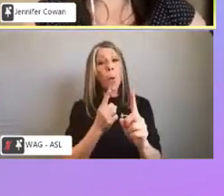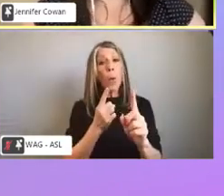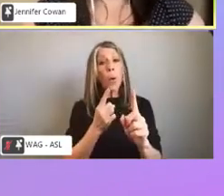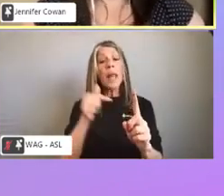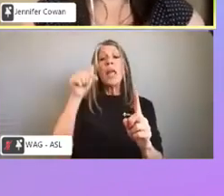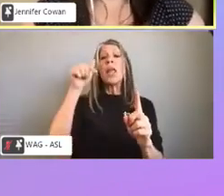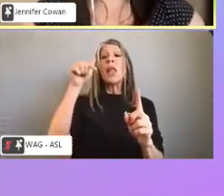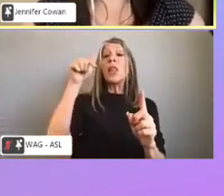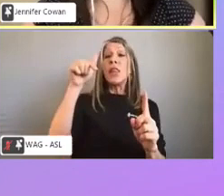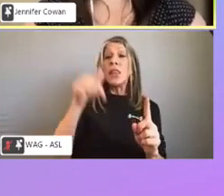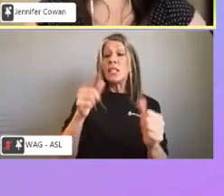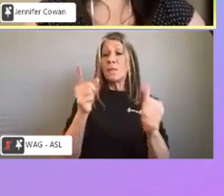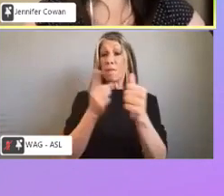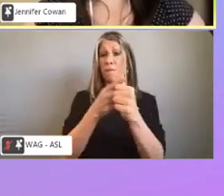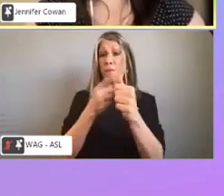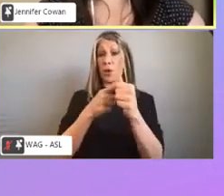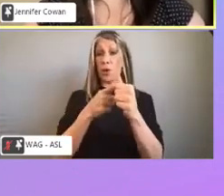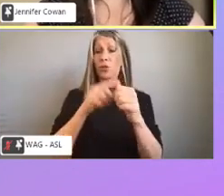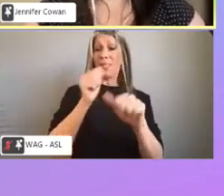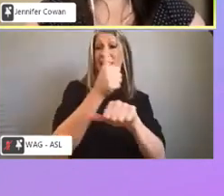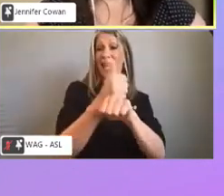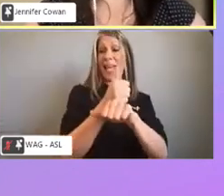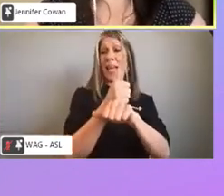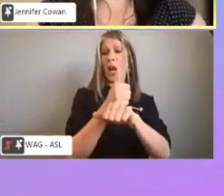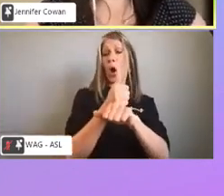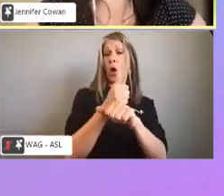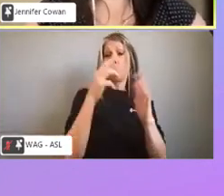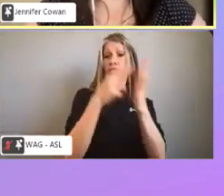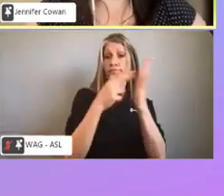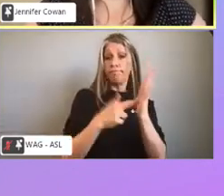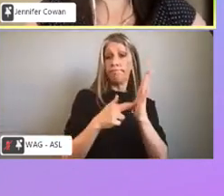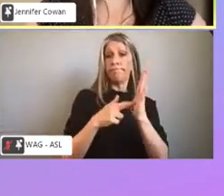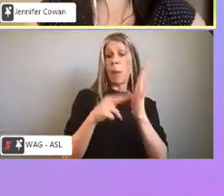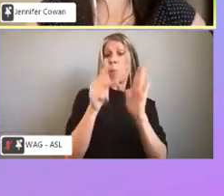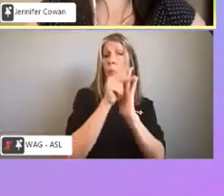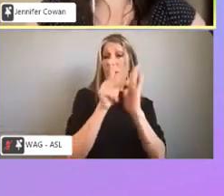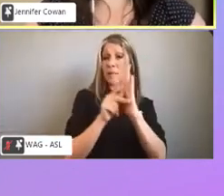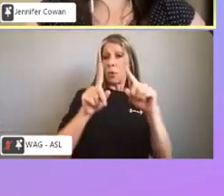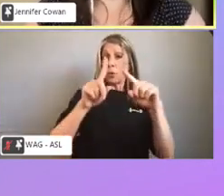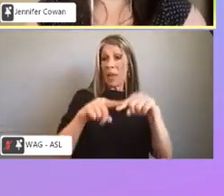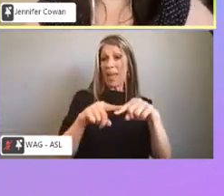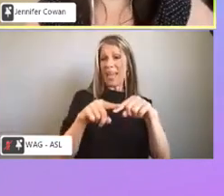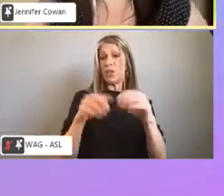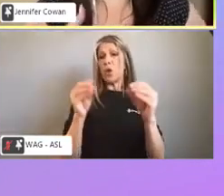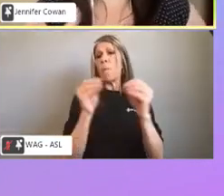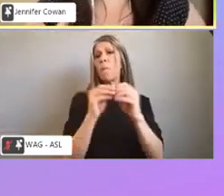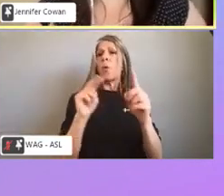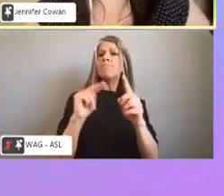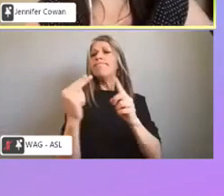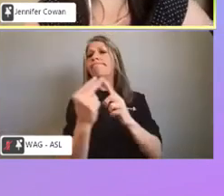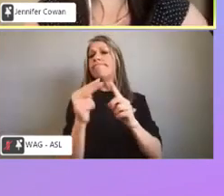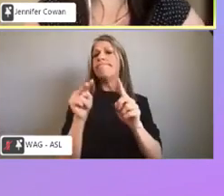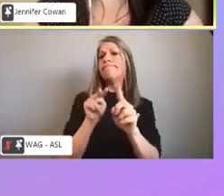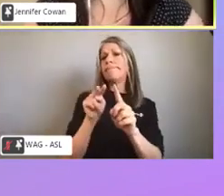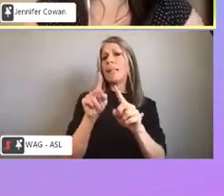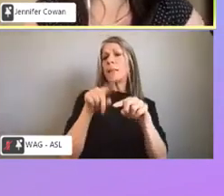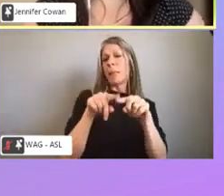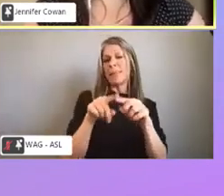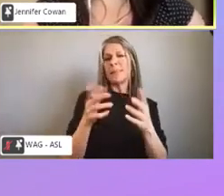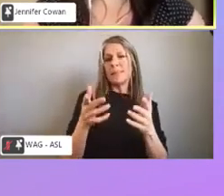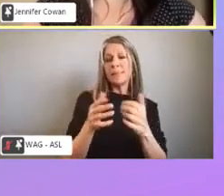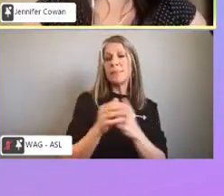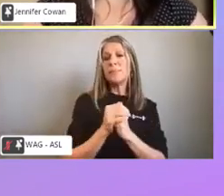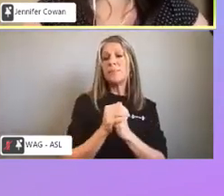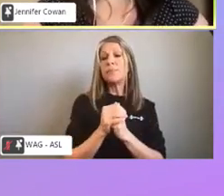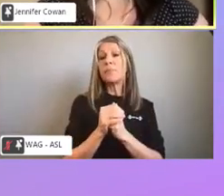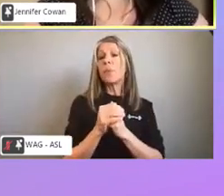first set of regulations, they're principles based and therefore quite a bit more subjective, or on the subjective side, I should say. And